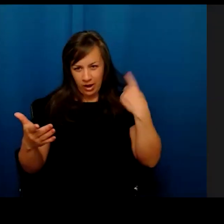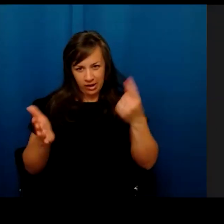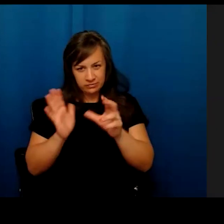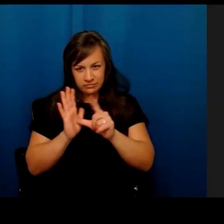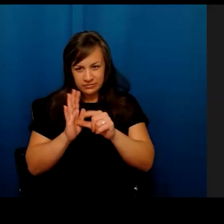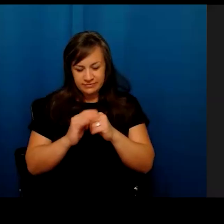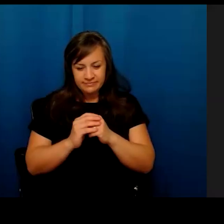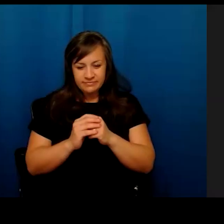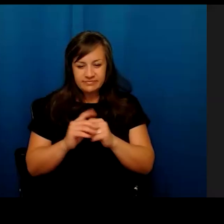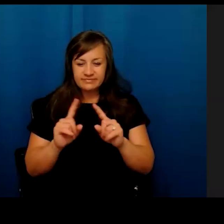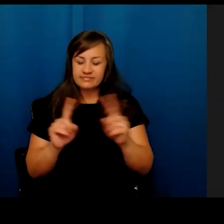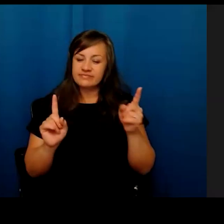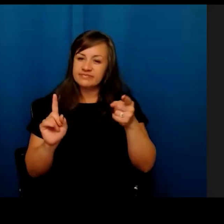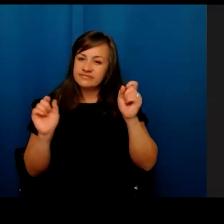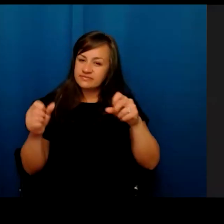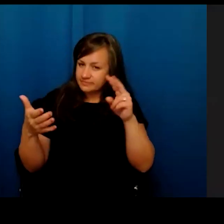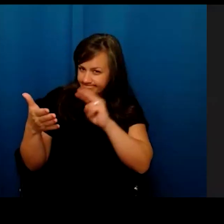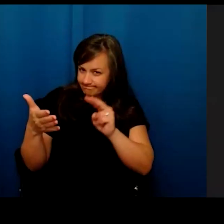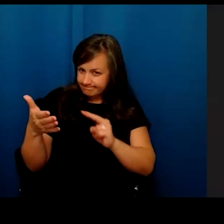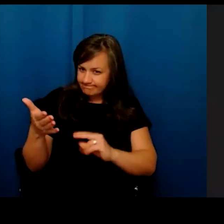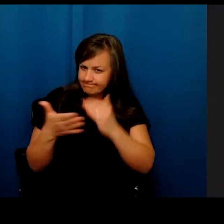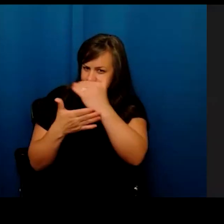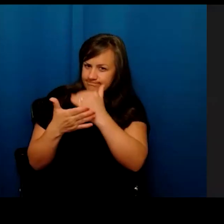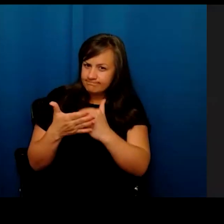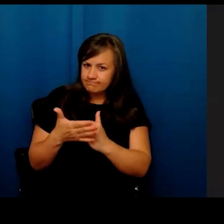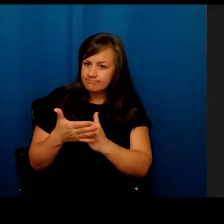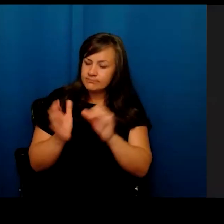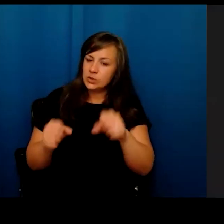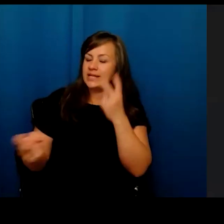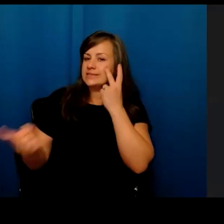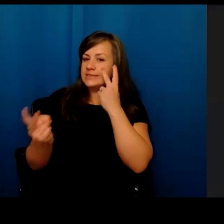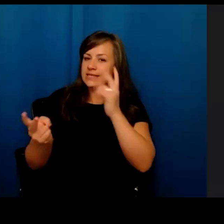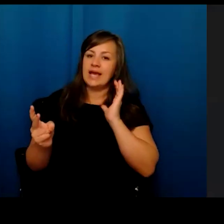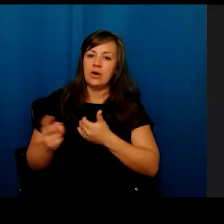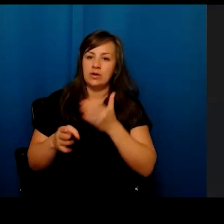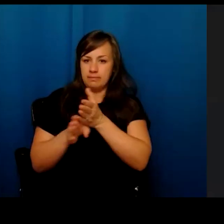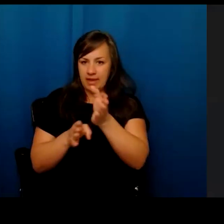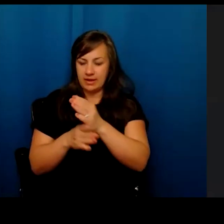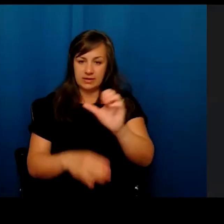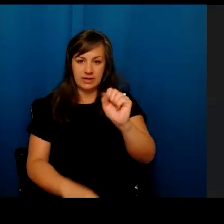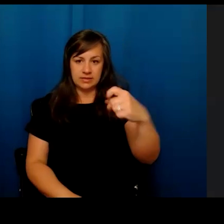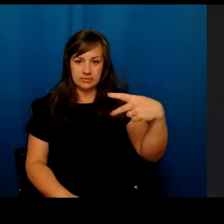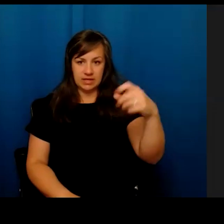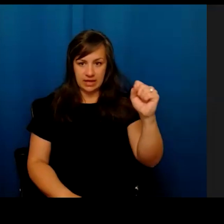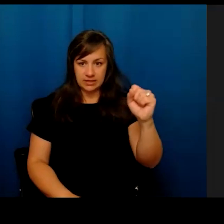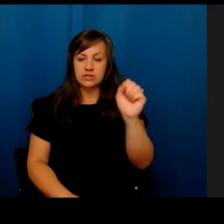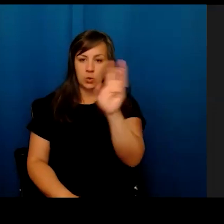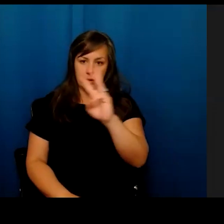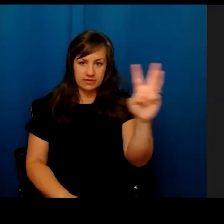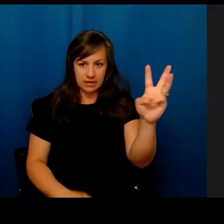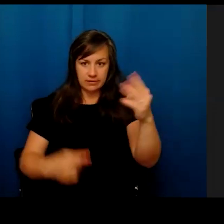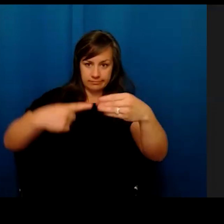But you can go and see what the list of those are on our main website, the SPS website. That drop down that says